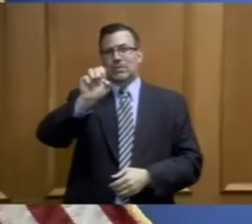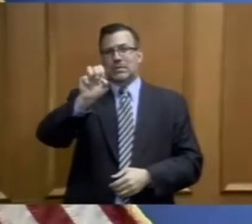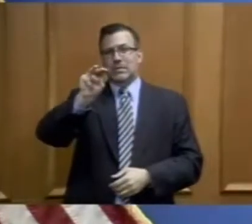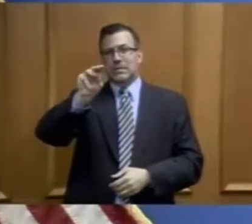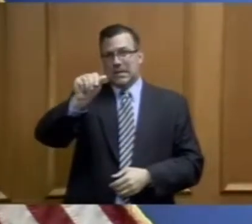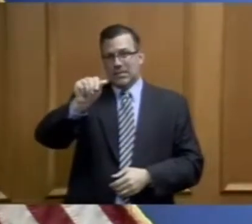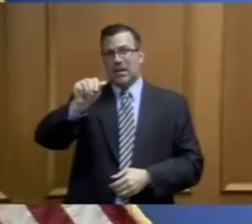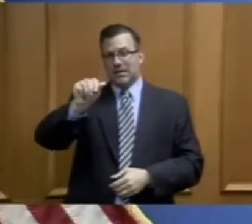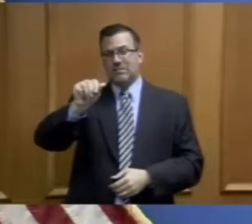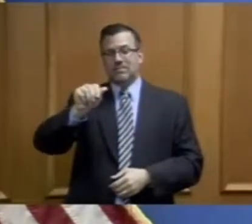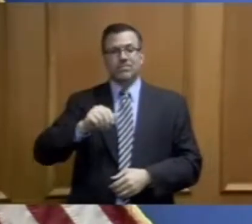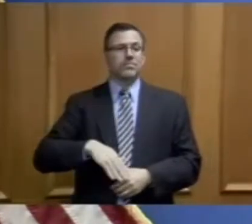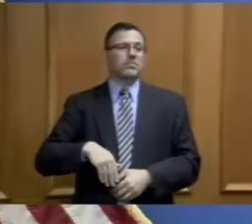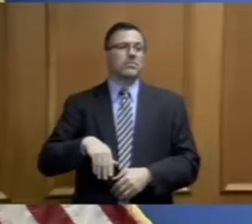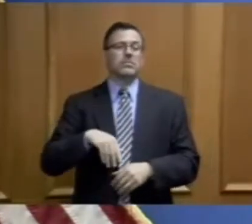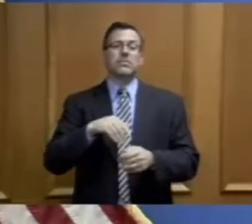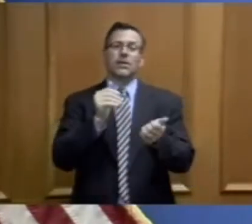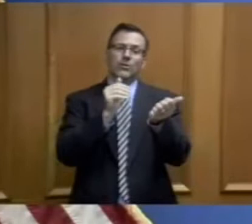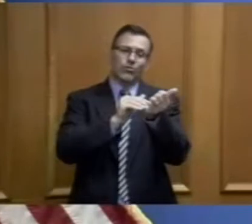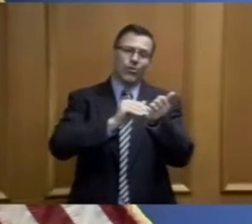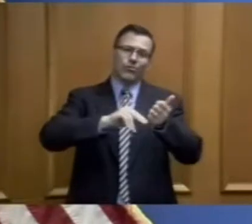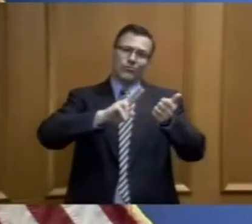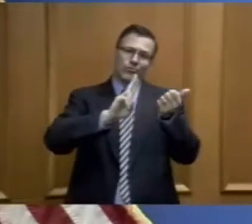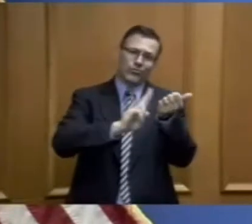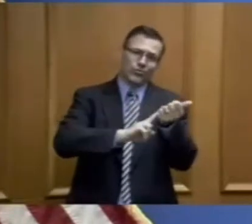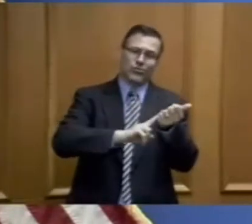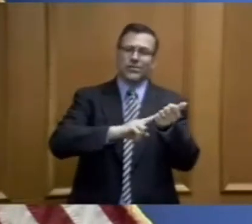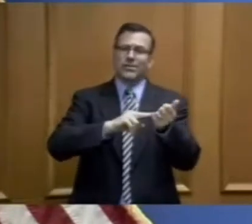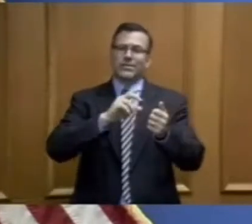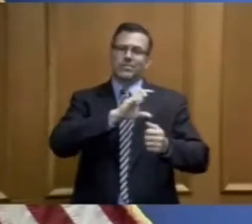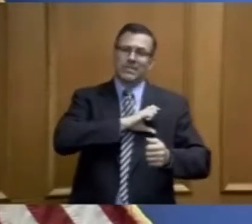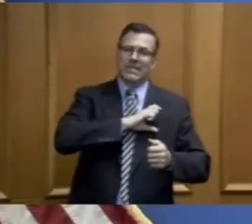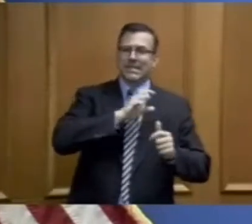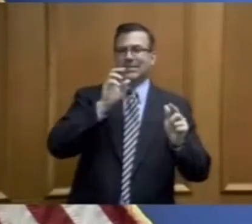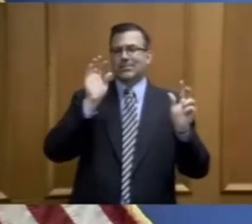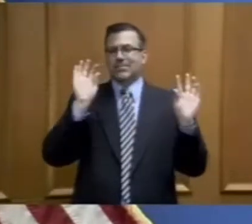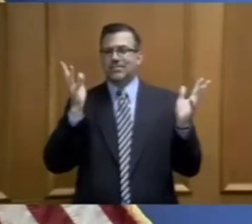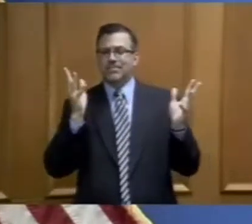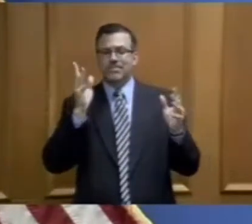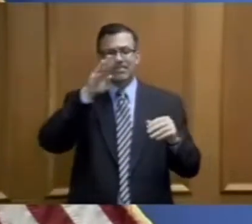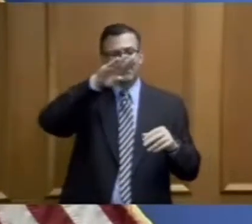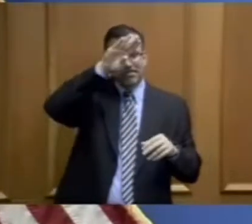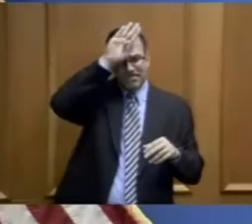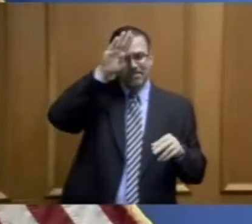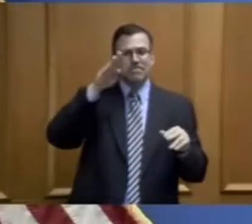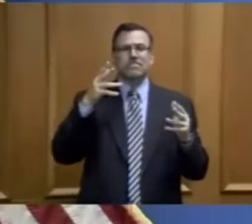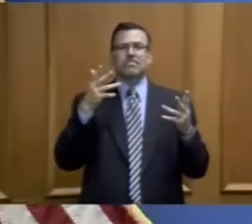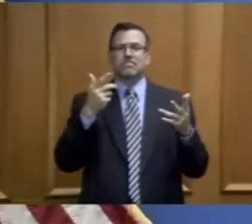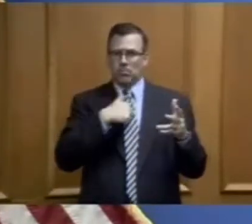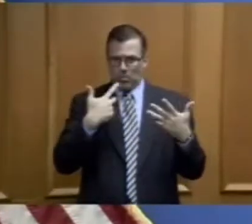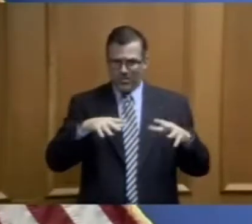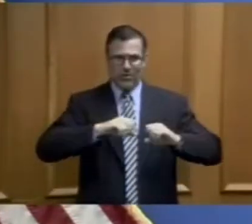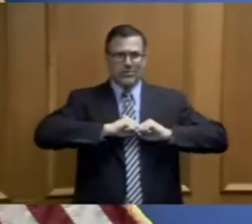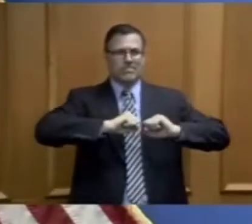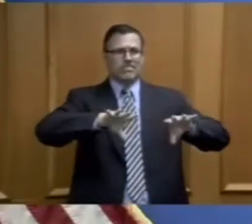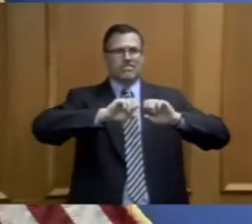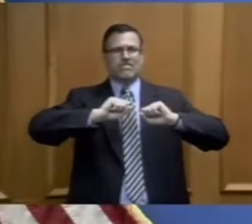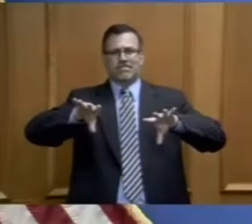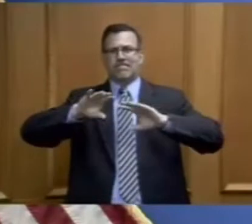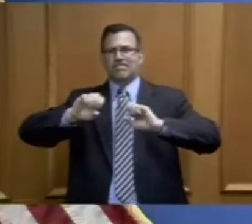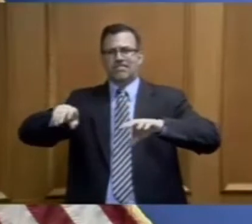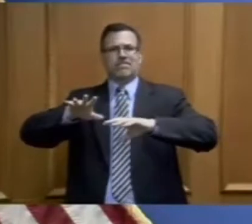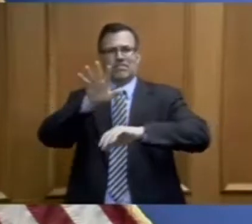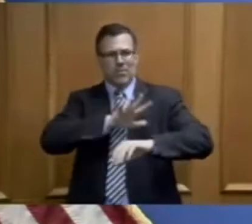made to first responders and to healthcare workers in all 95 of our counties, multiple shipments to counties across